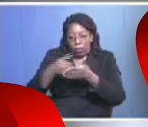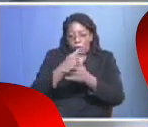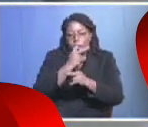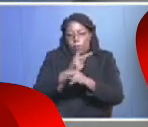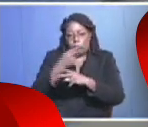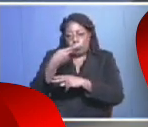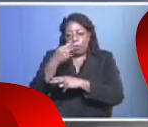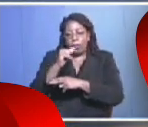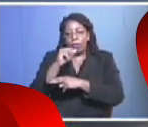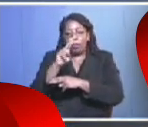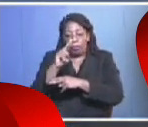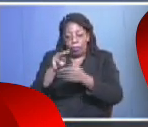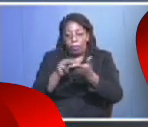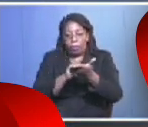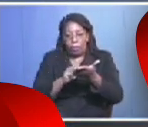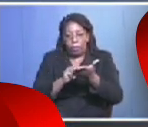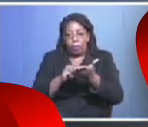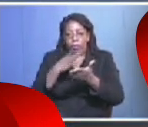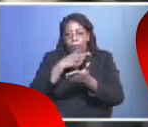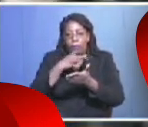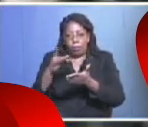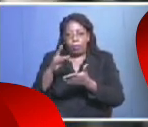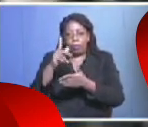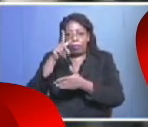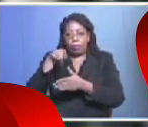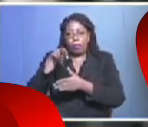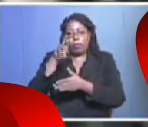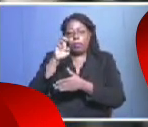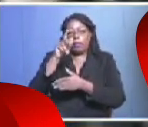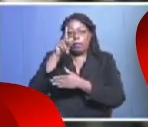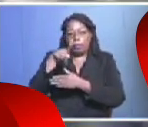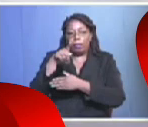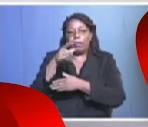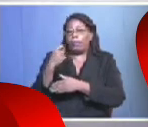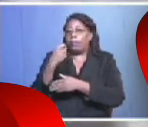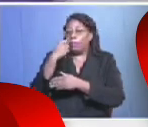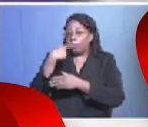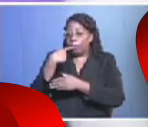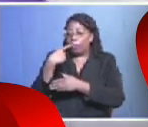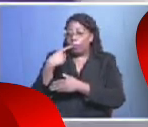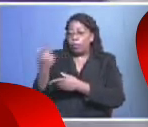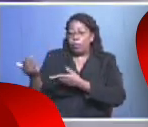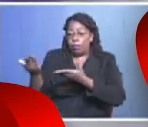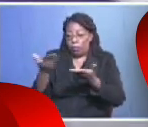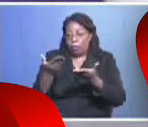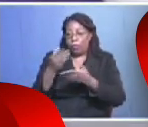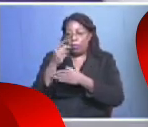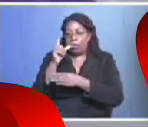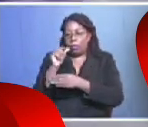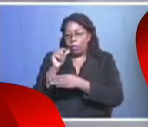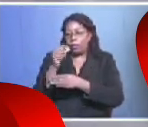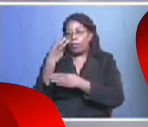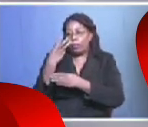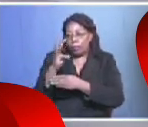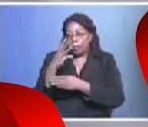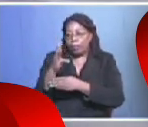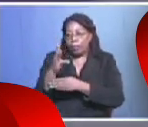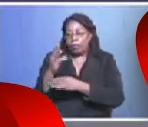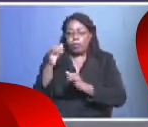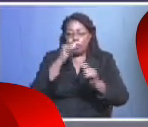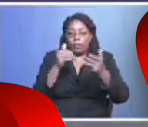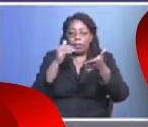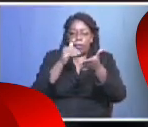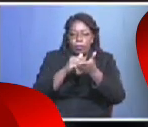preventative HIV medications like the PrEP pill, which arrived locally in 2016, has aided in the fight against HIV in